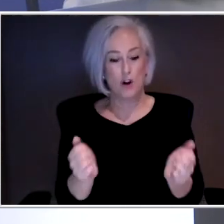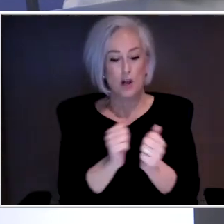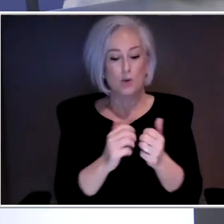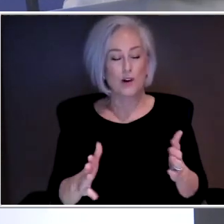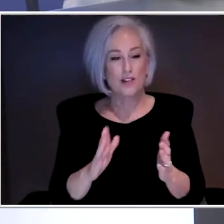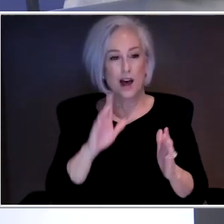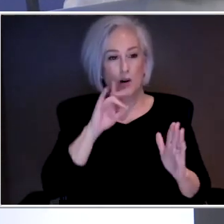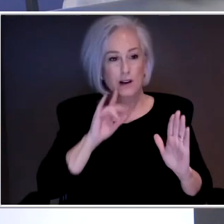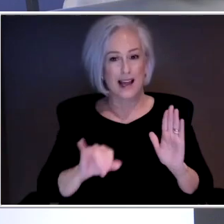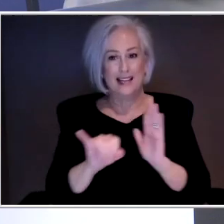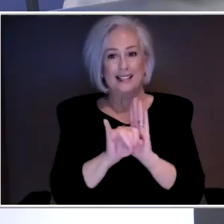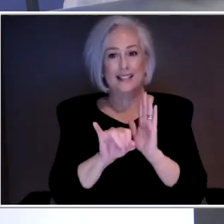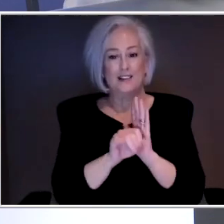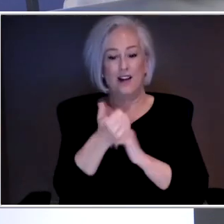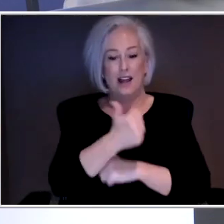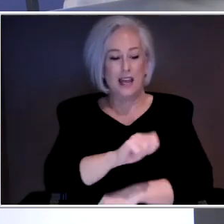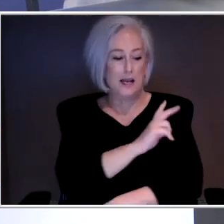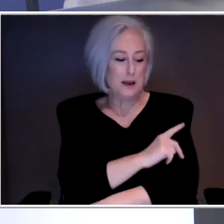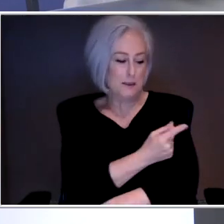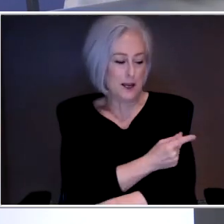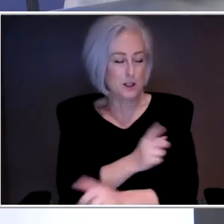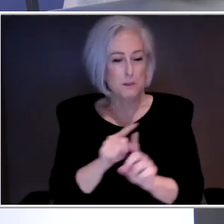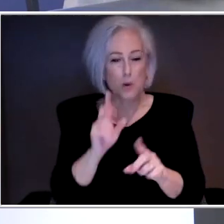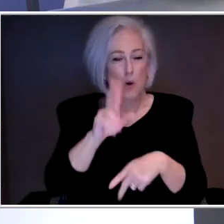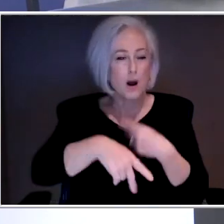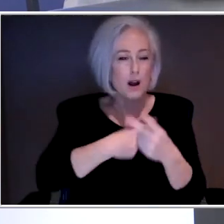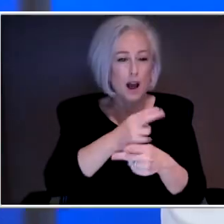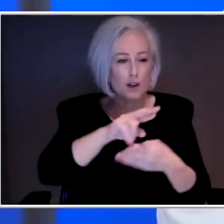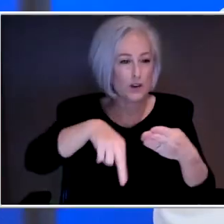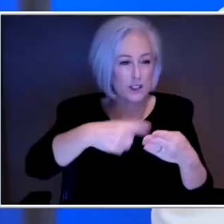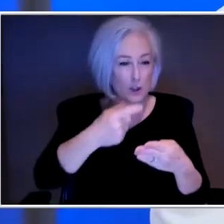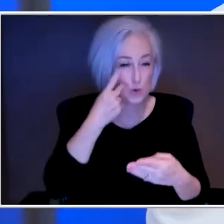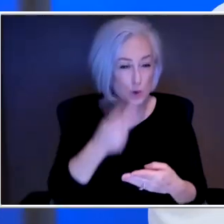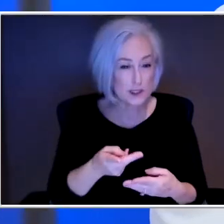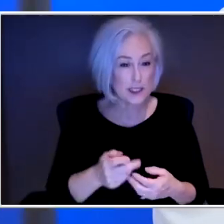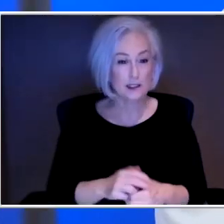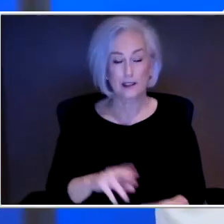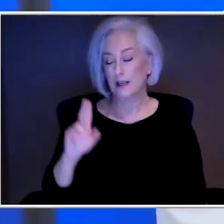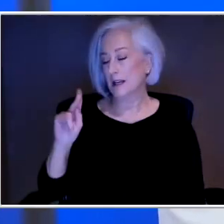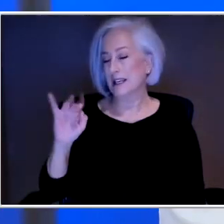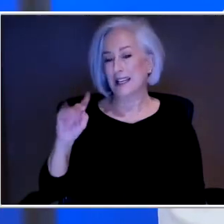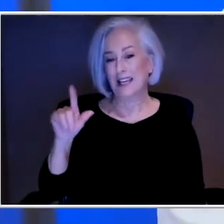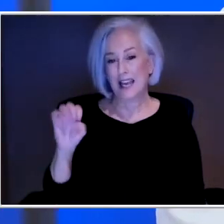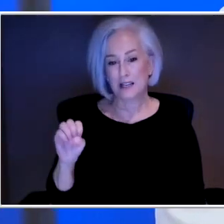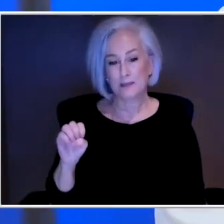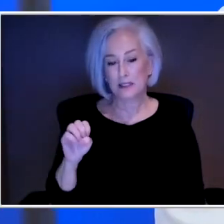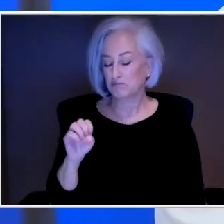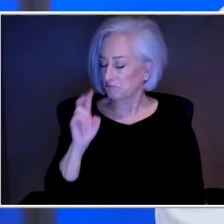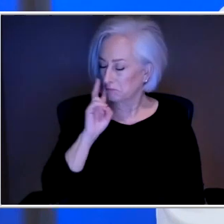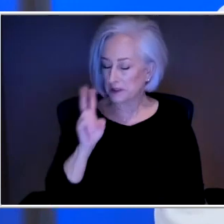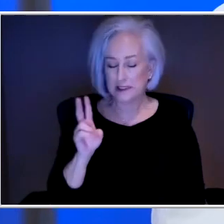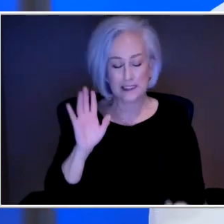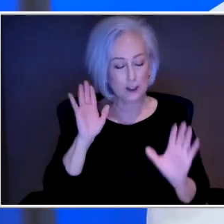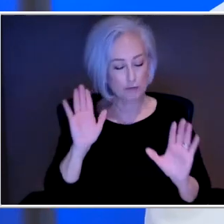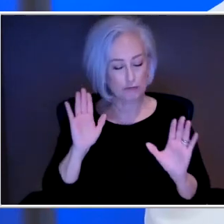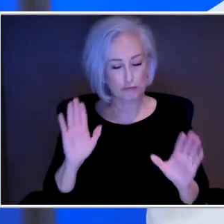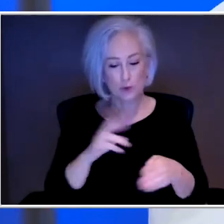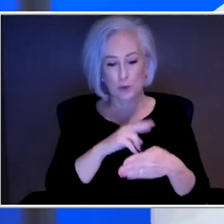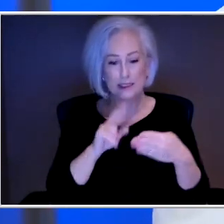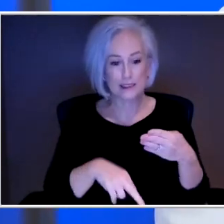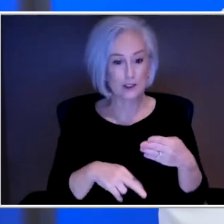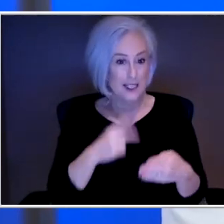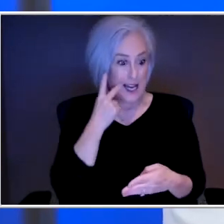specific patients, but what kind of results do you see? Yeah, with ketamine in general, we see great results. I see people that have been on